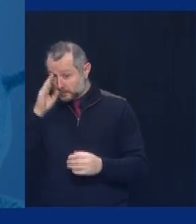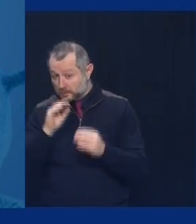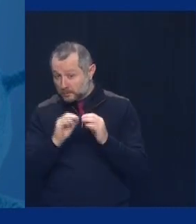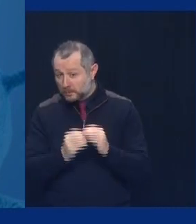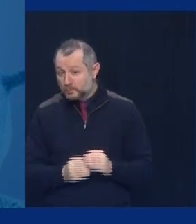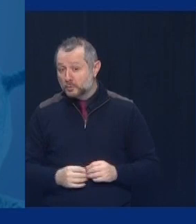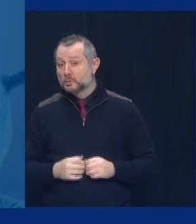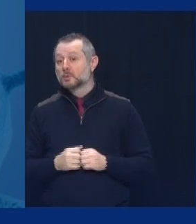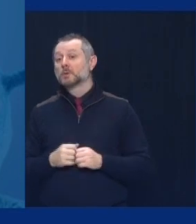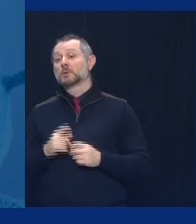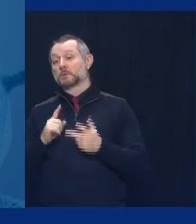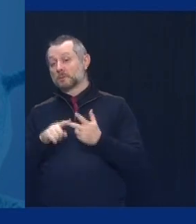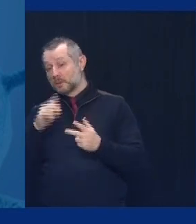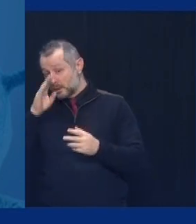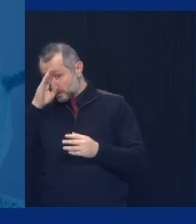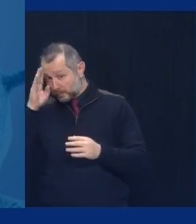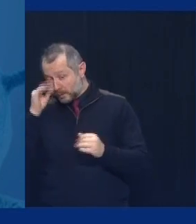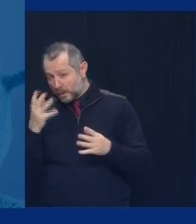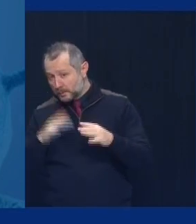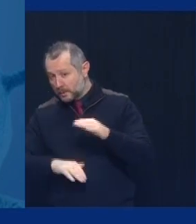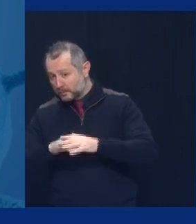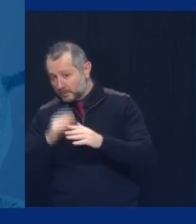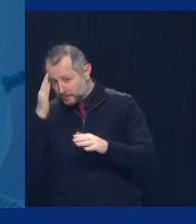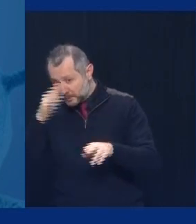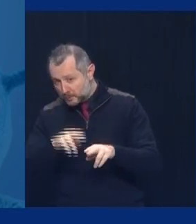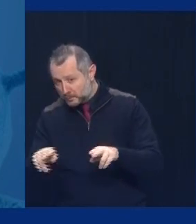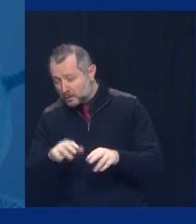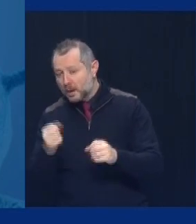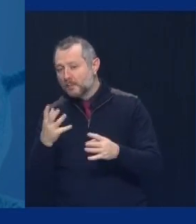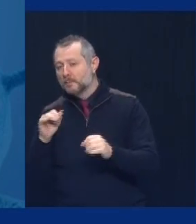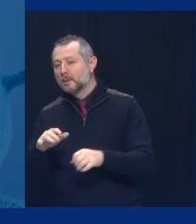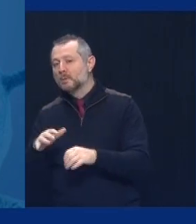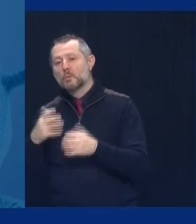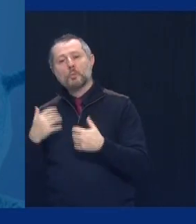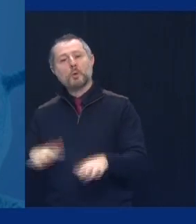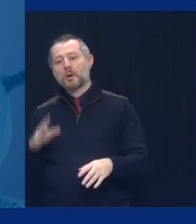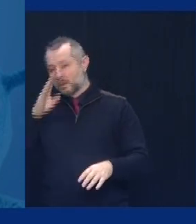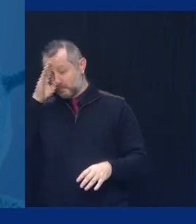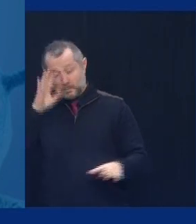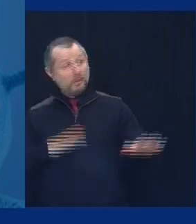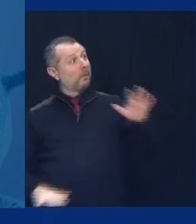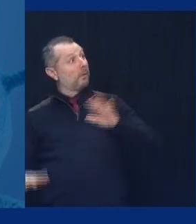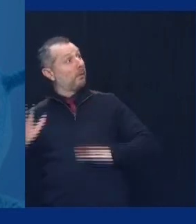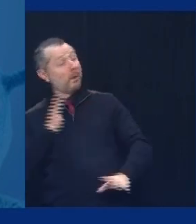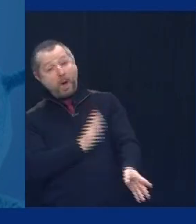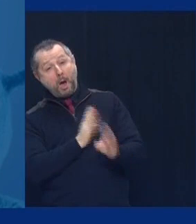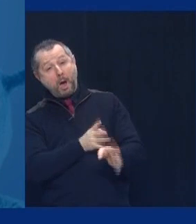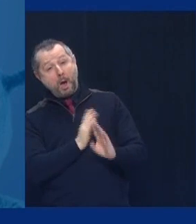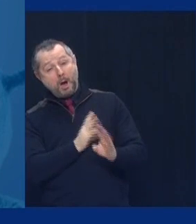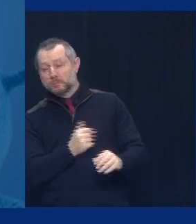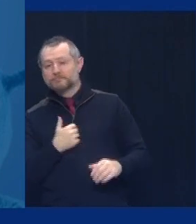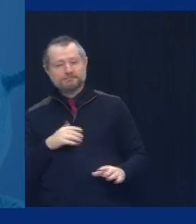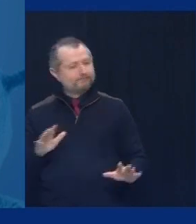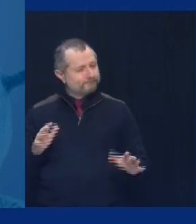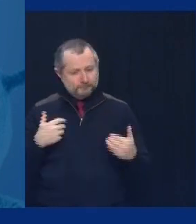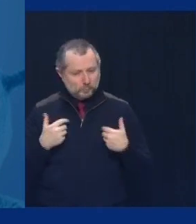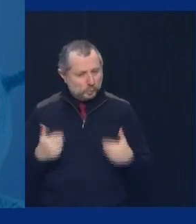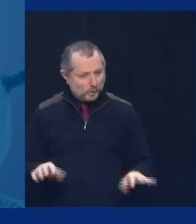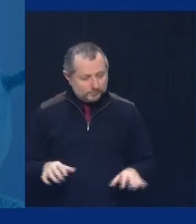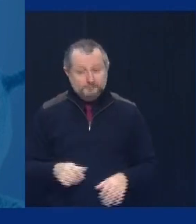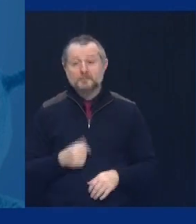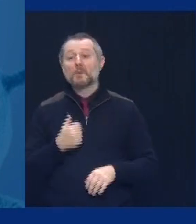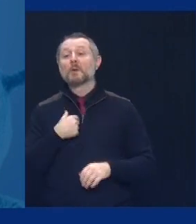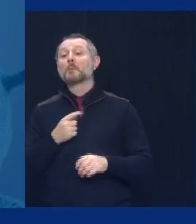hospital capacity in that area? You don't want to overwhelm the hospitals. Considering the RT rate, what is